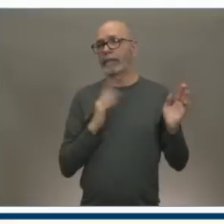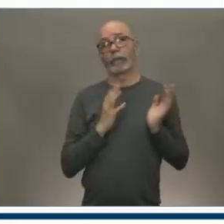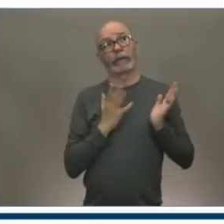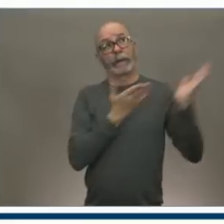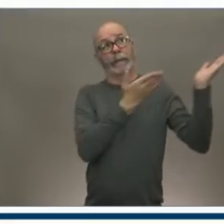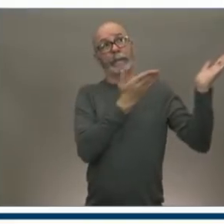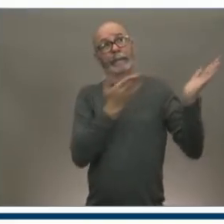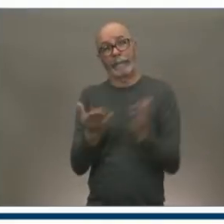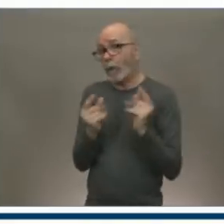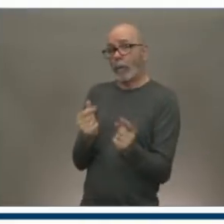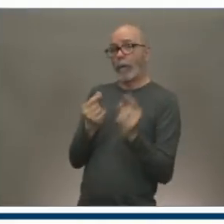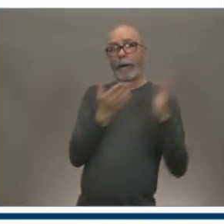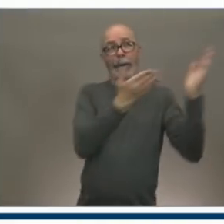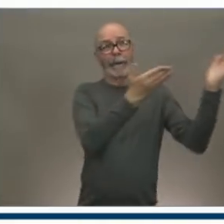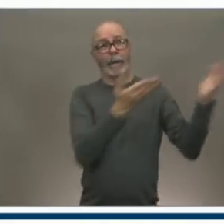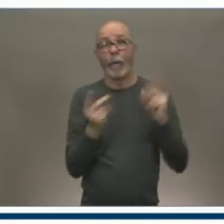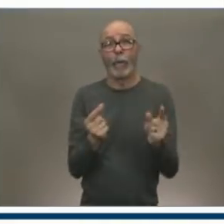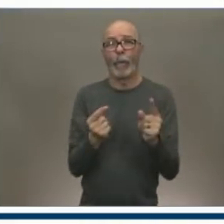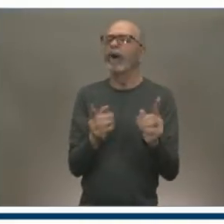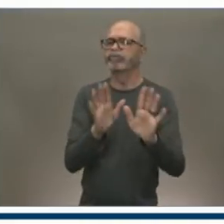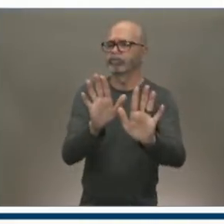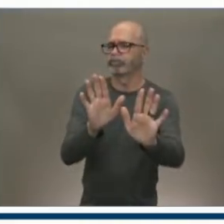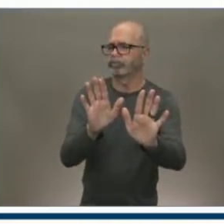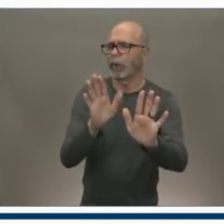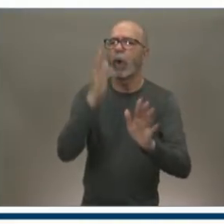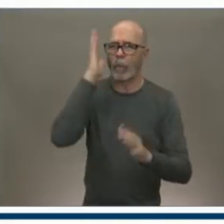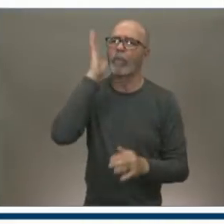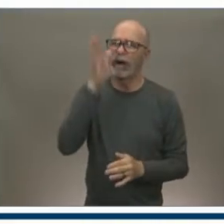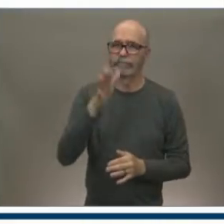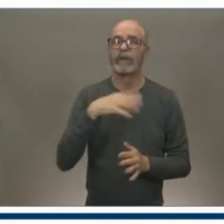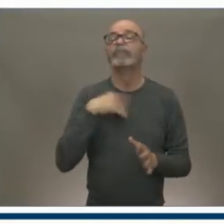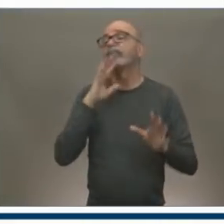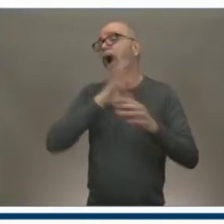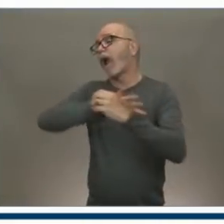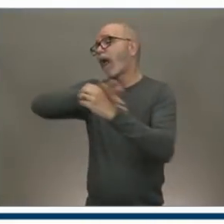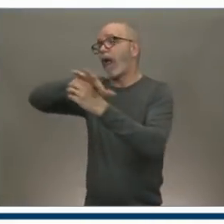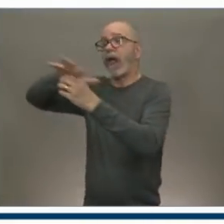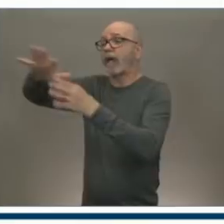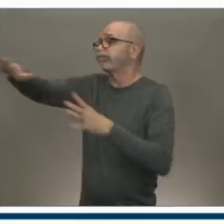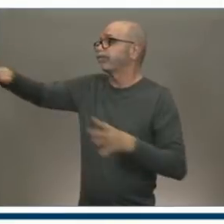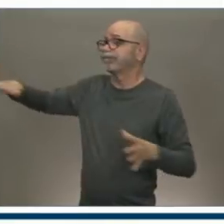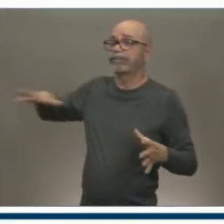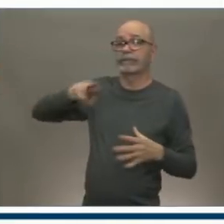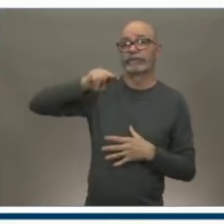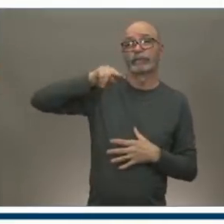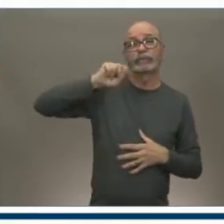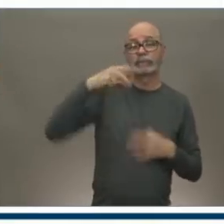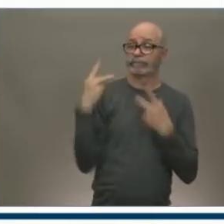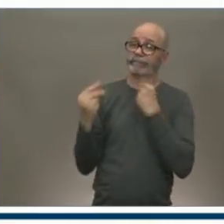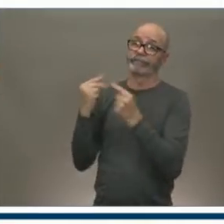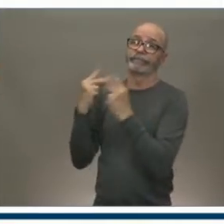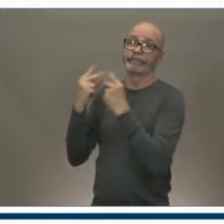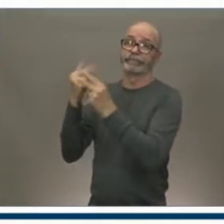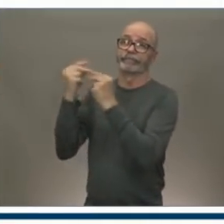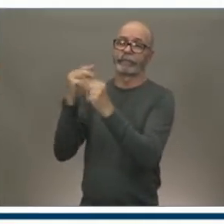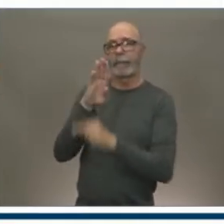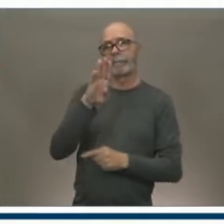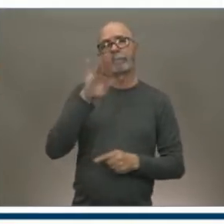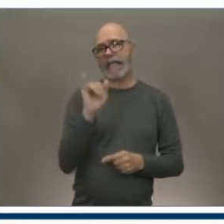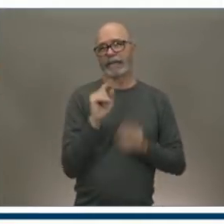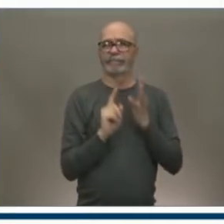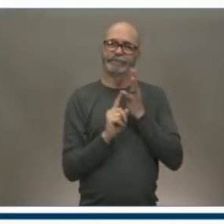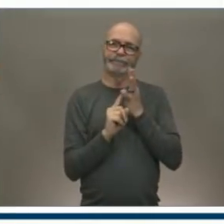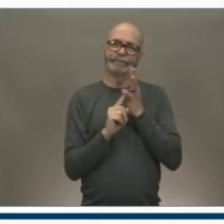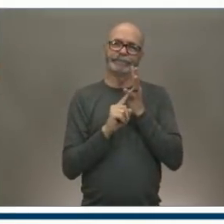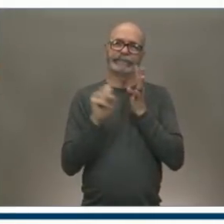will still on target to get Nova Scotians an opportunity to get immunized by the end of September. However,